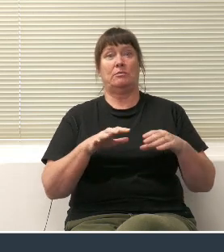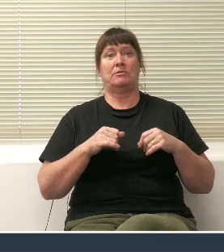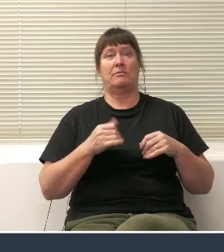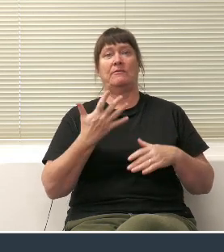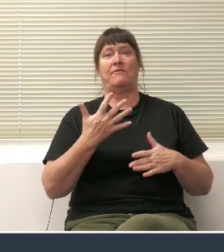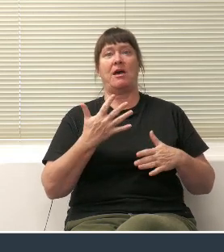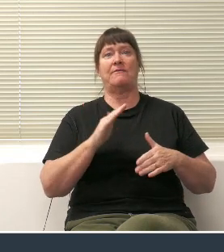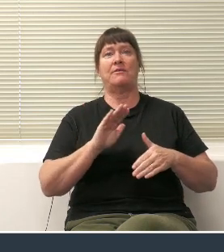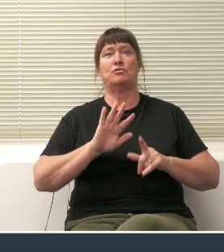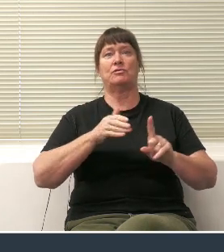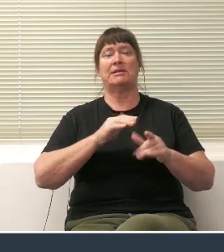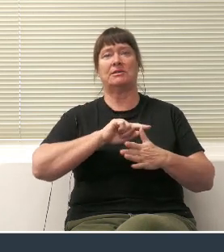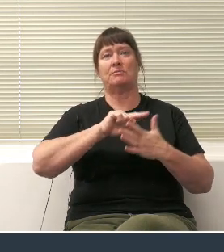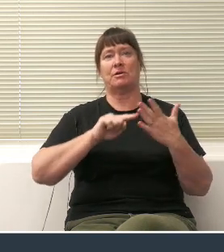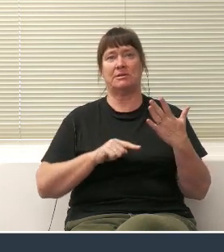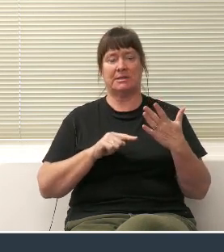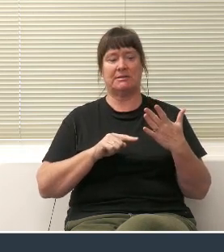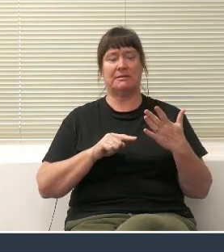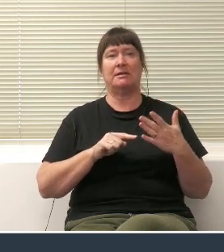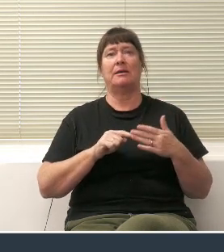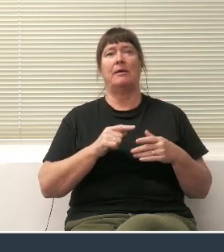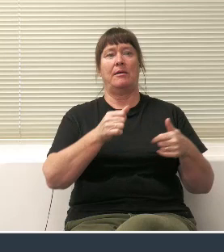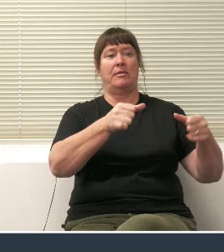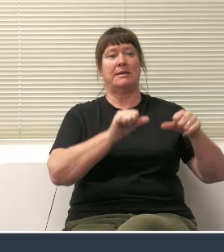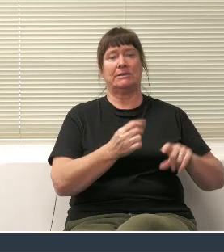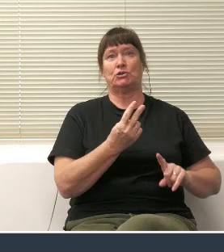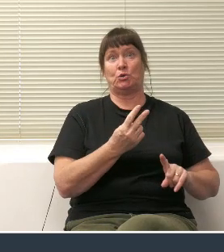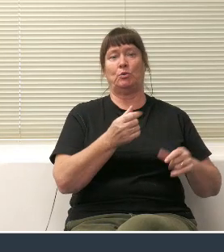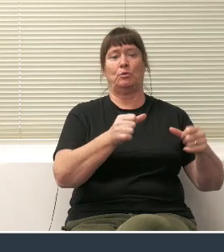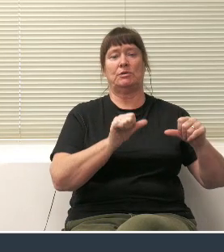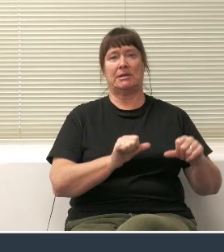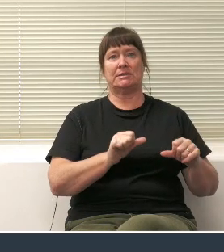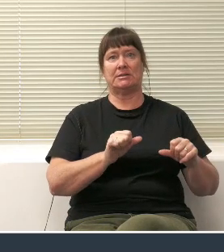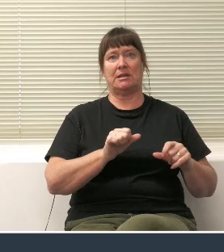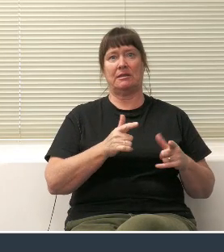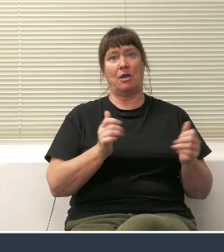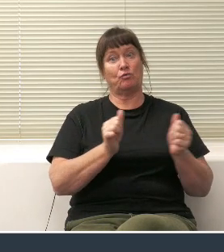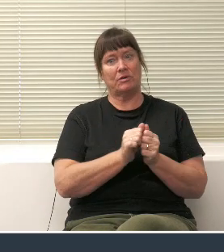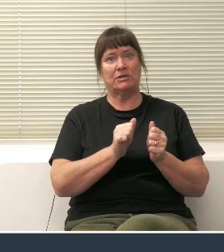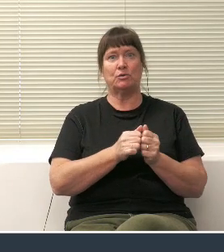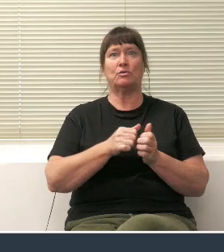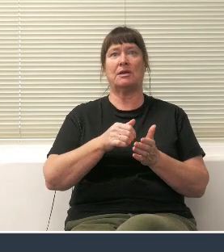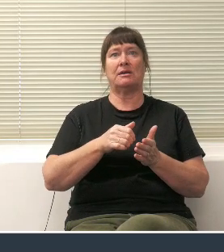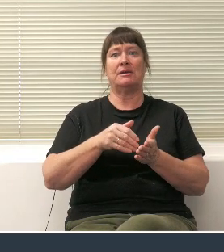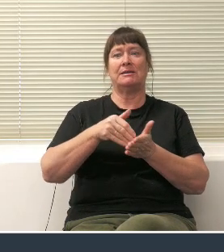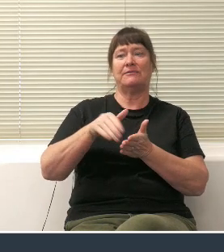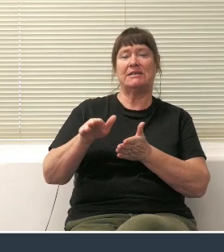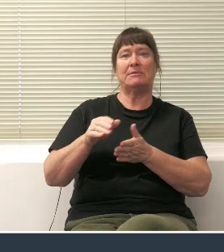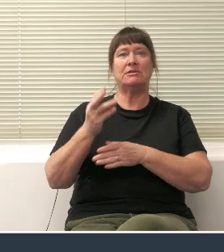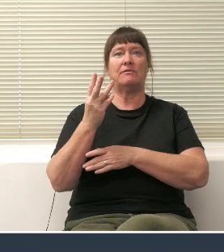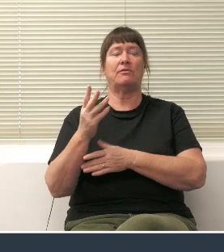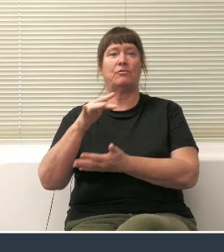5 strategic priorities. Part two, agree to the divestment of the 3 social